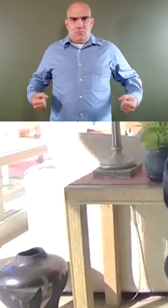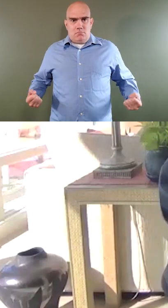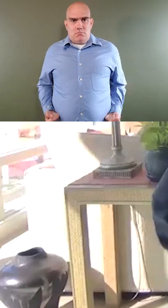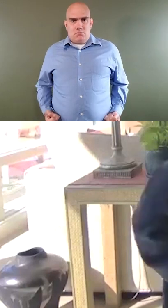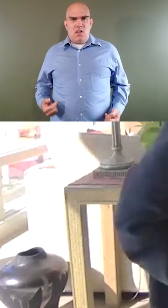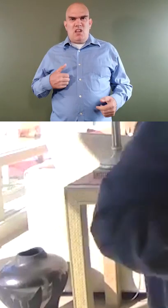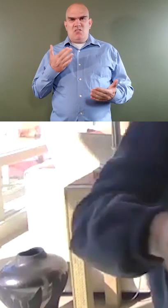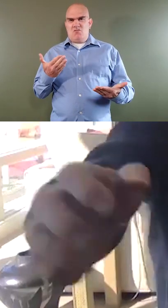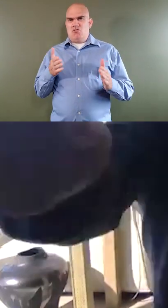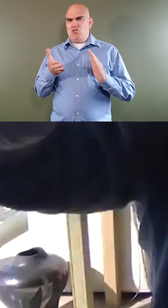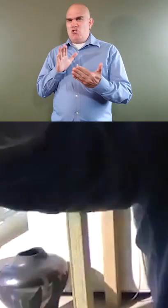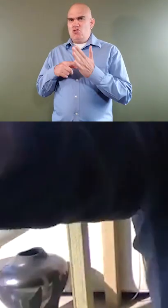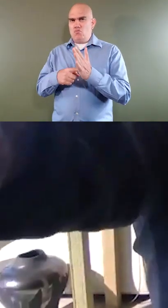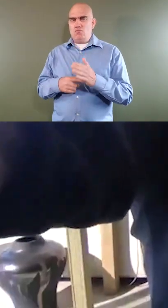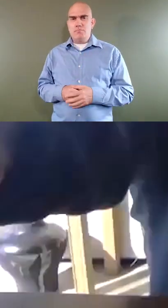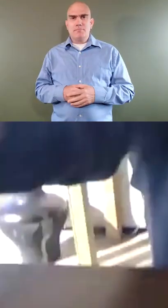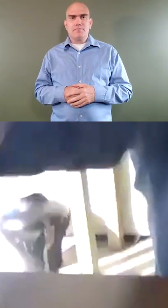I'm going to turn for this.